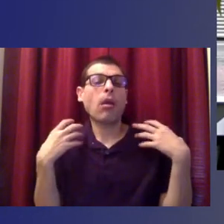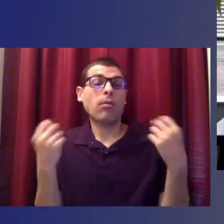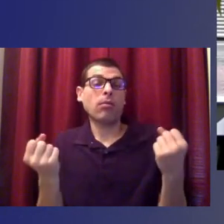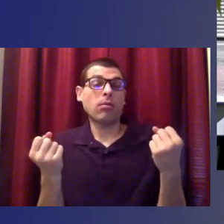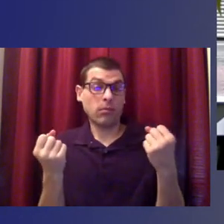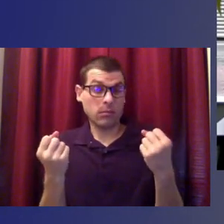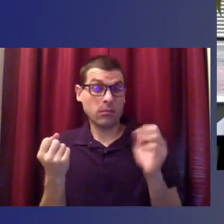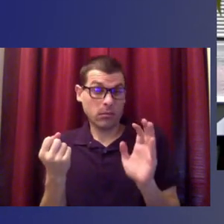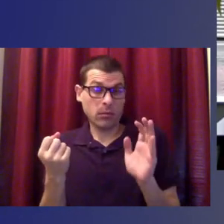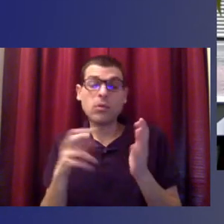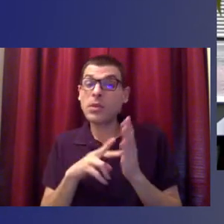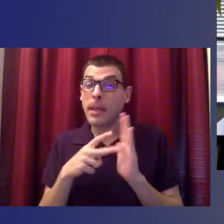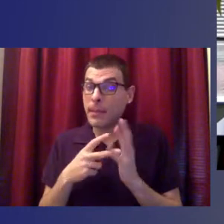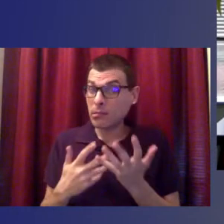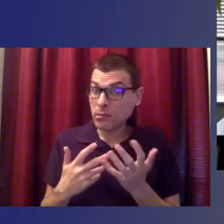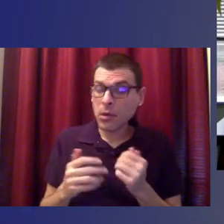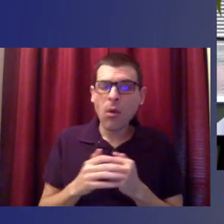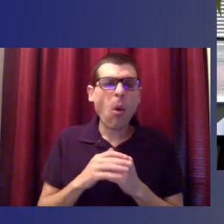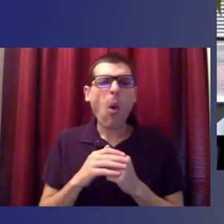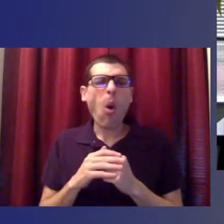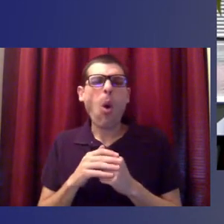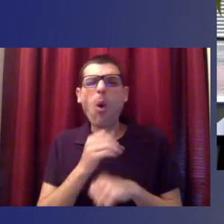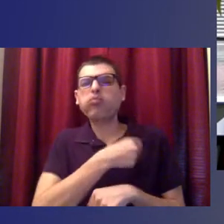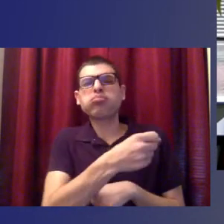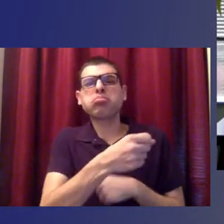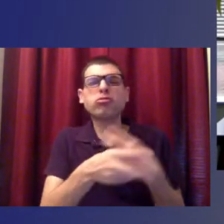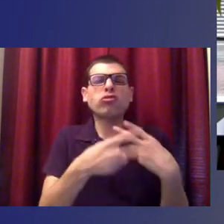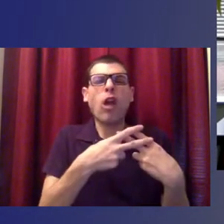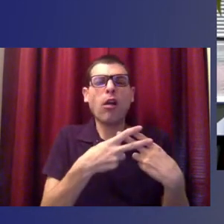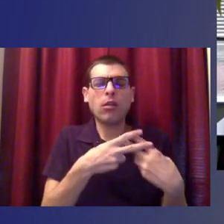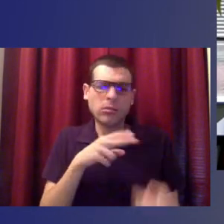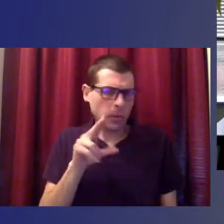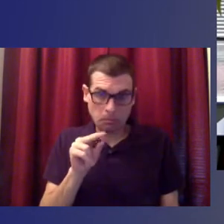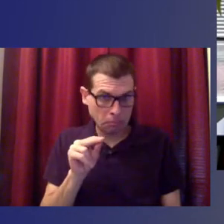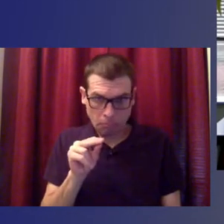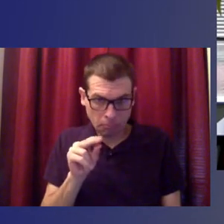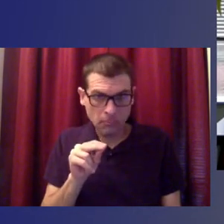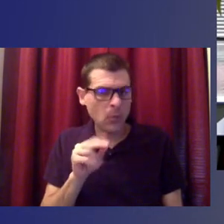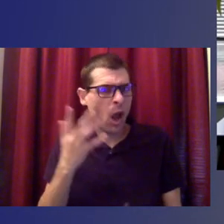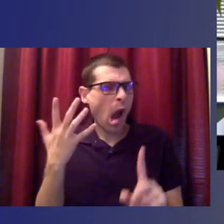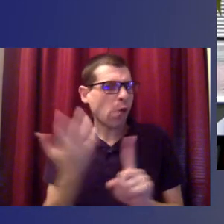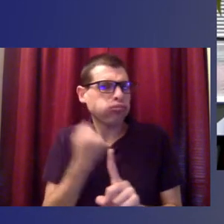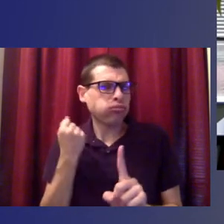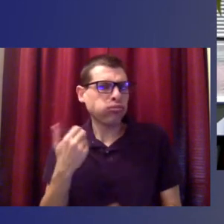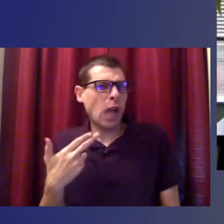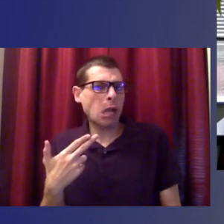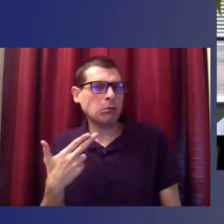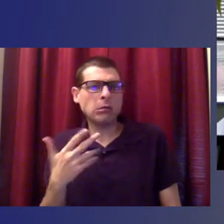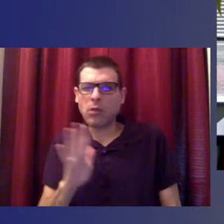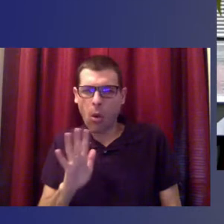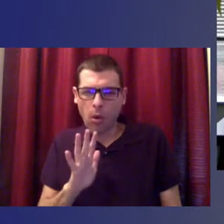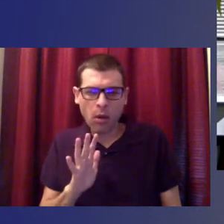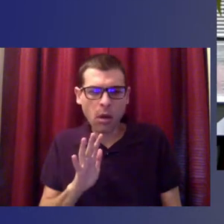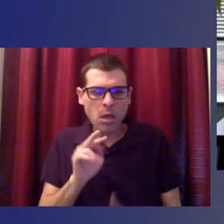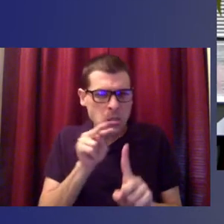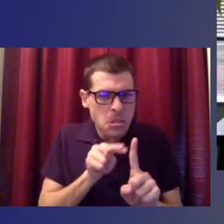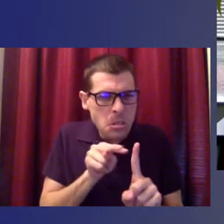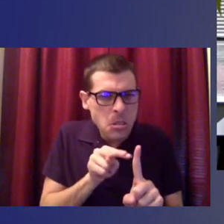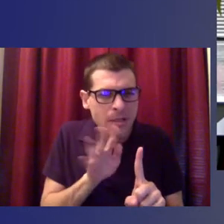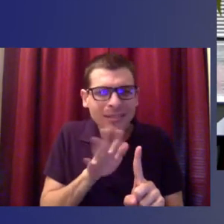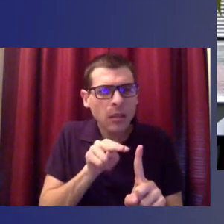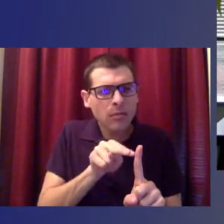guns out of their hands of individuals. It's looking at upstream. It's looking to early